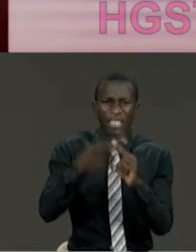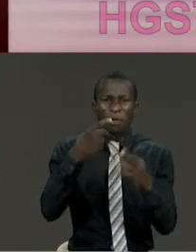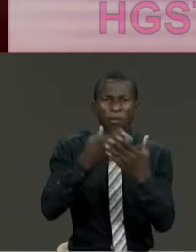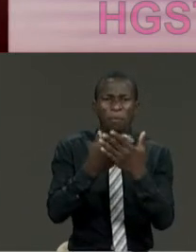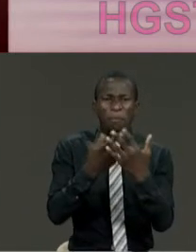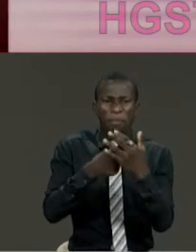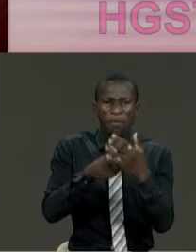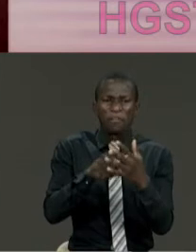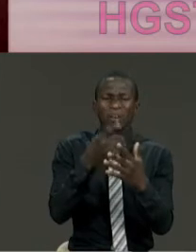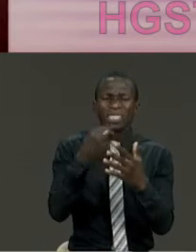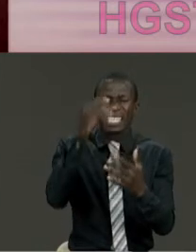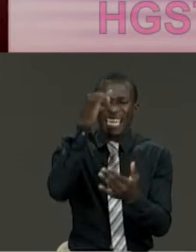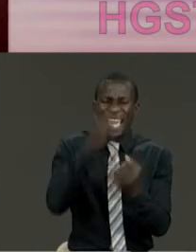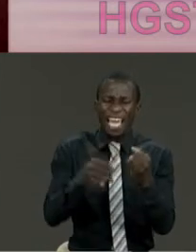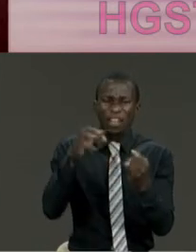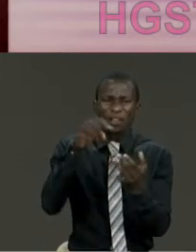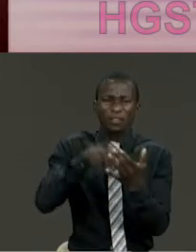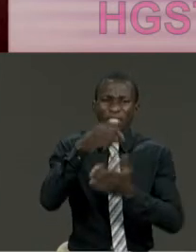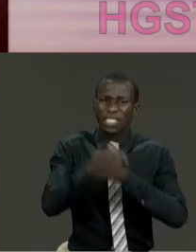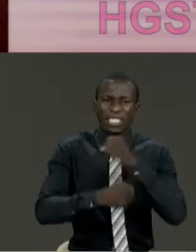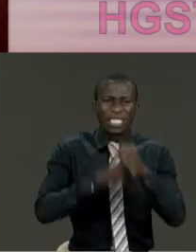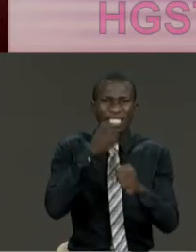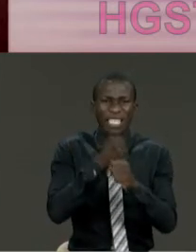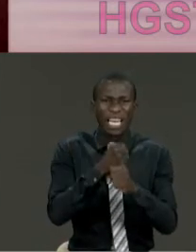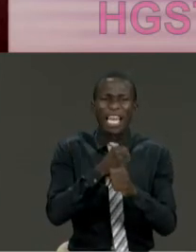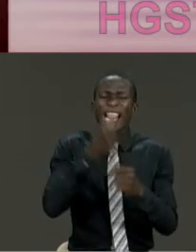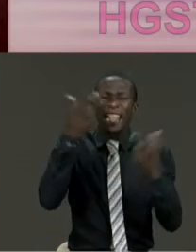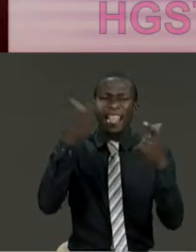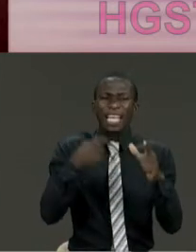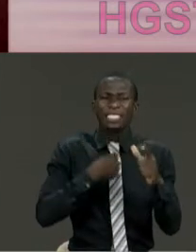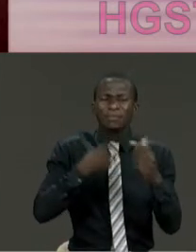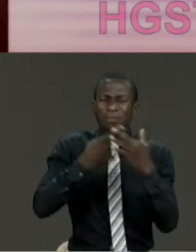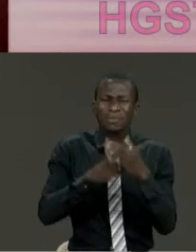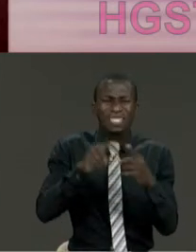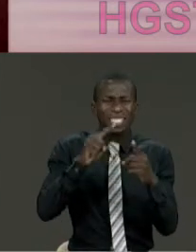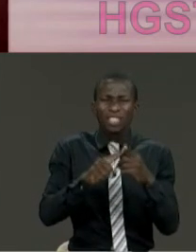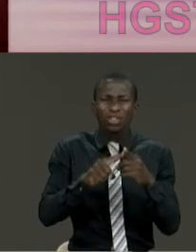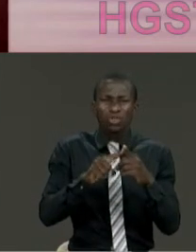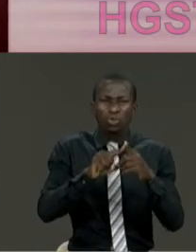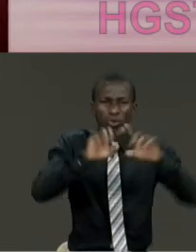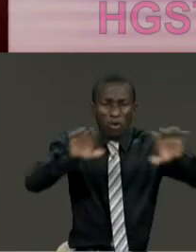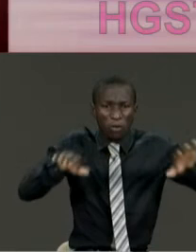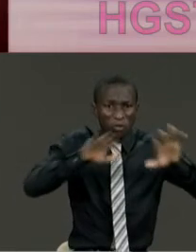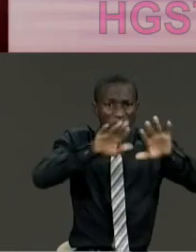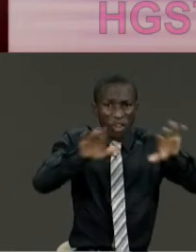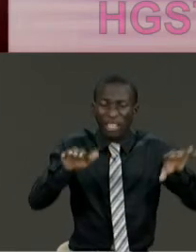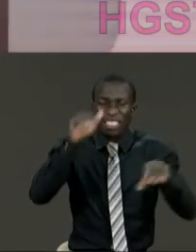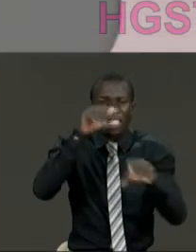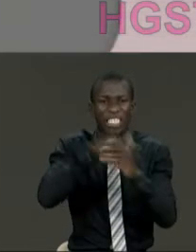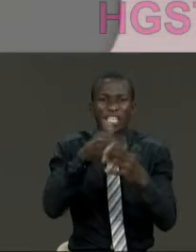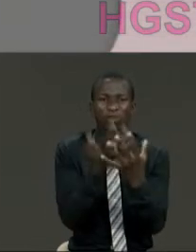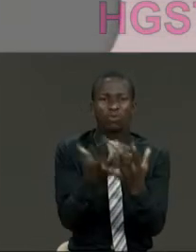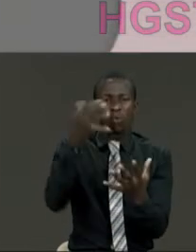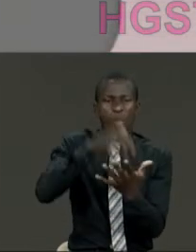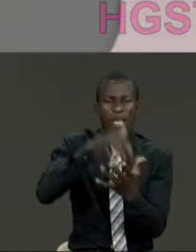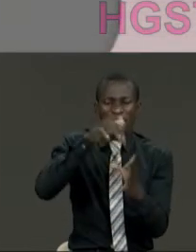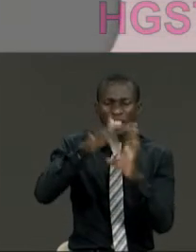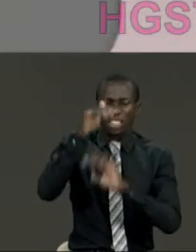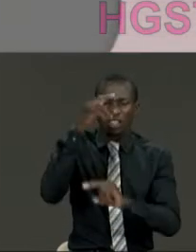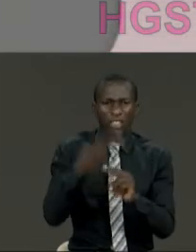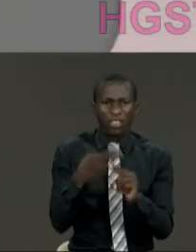in wealth in the name of Jesus. Before end of this year, let me begin to flourish in wealth in the name